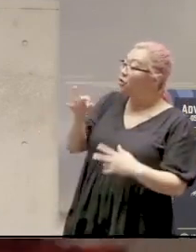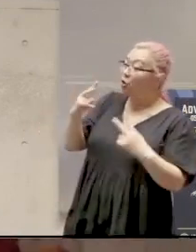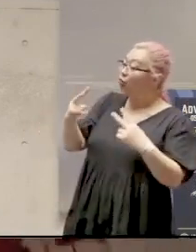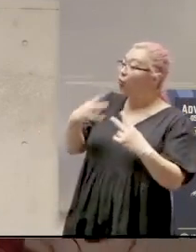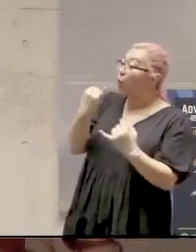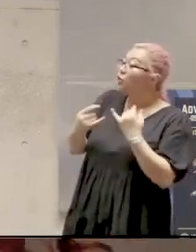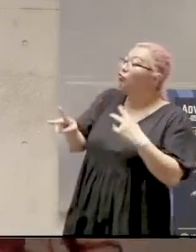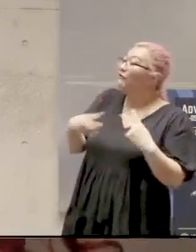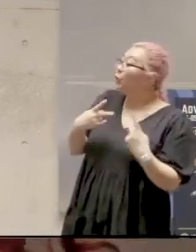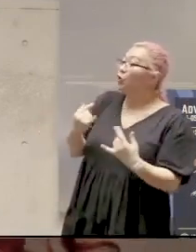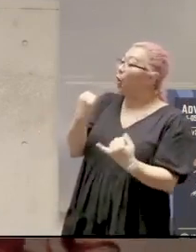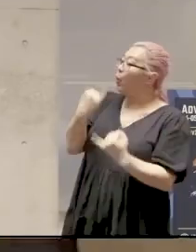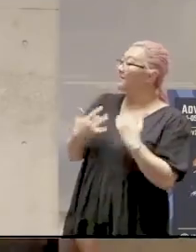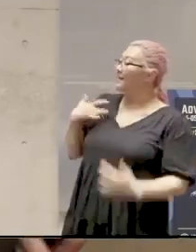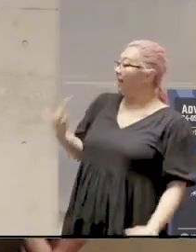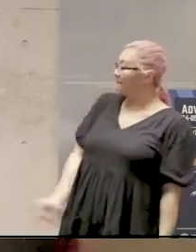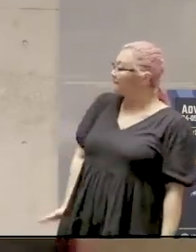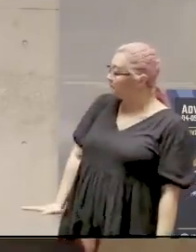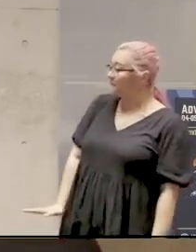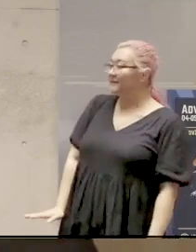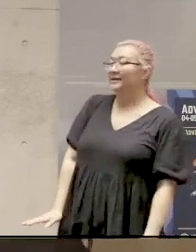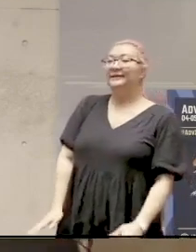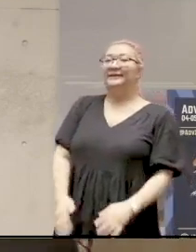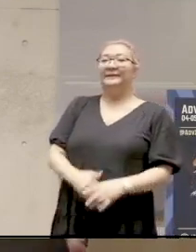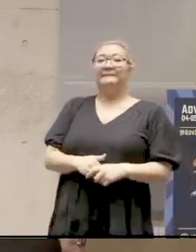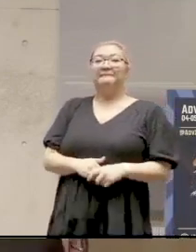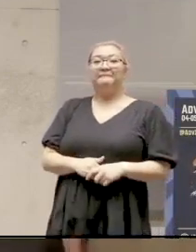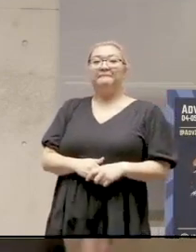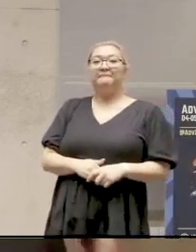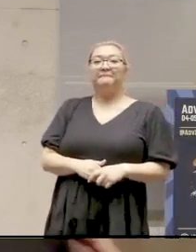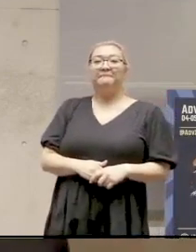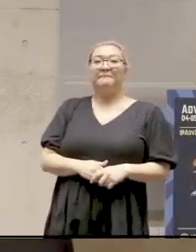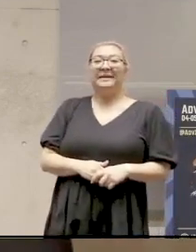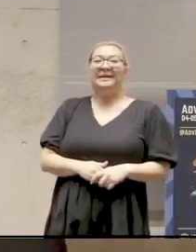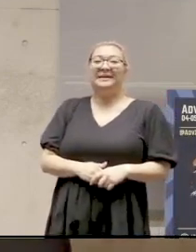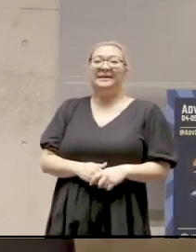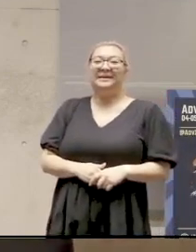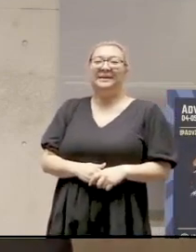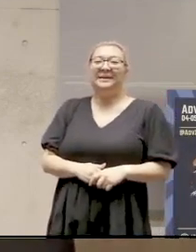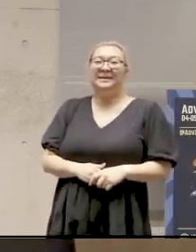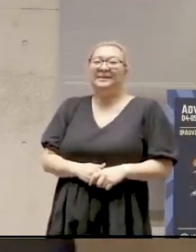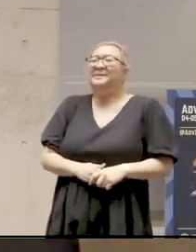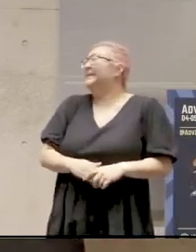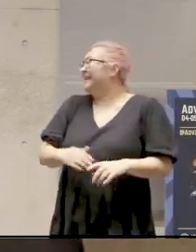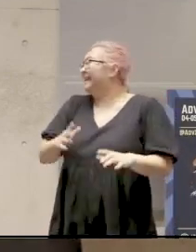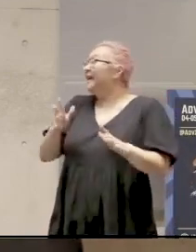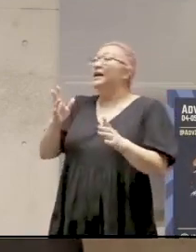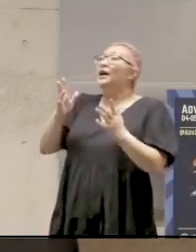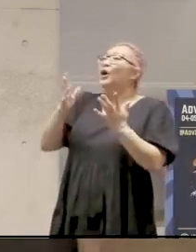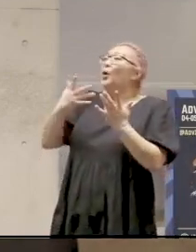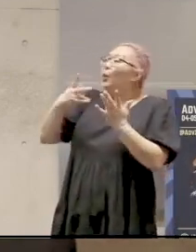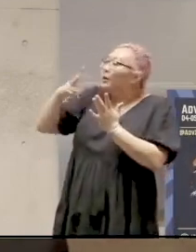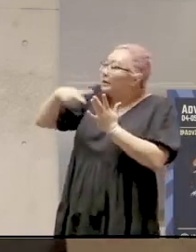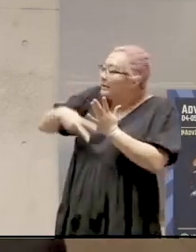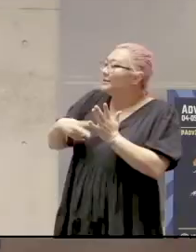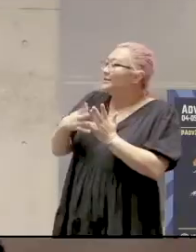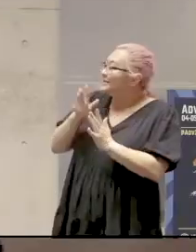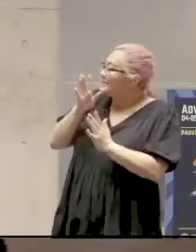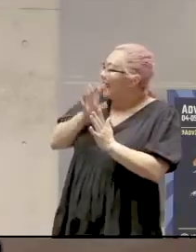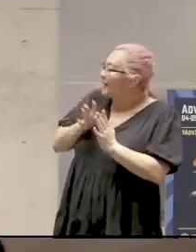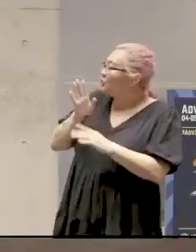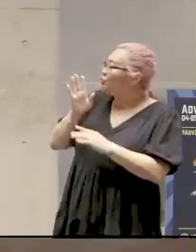So Literally said the rest are fine. All the games reviews have been fine. I've had to go to another genre. Okay,